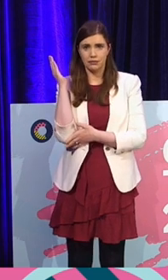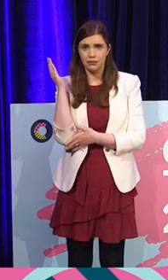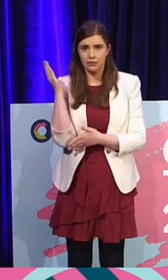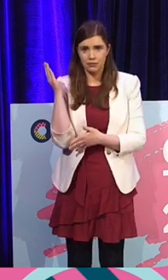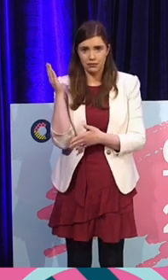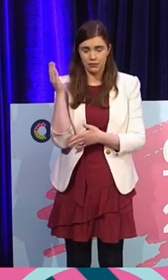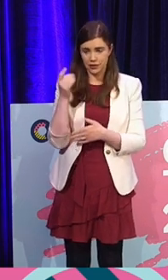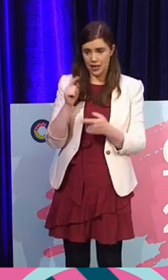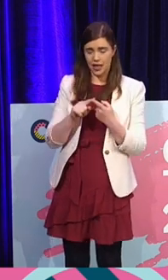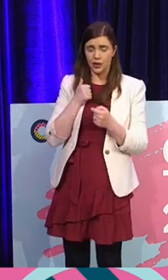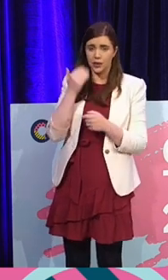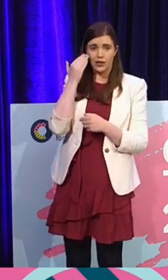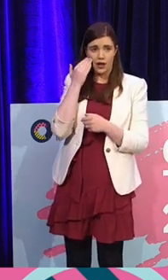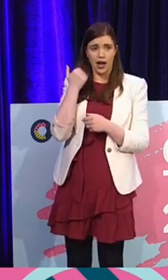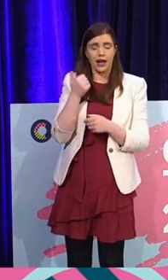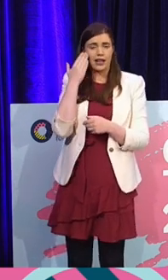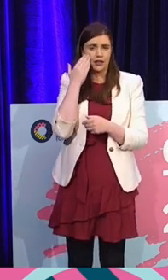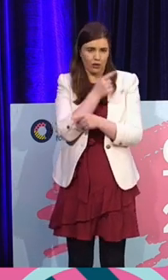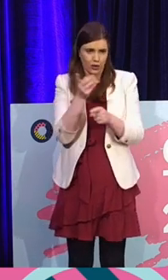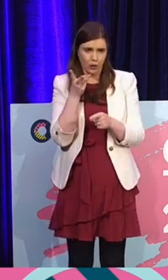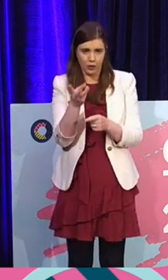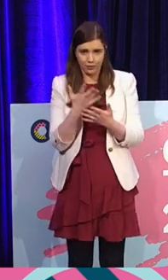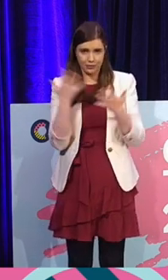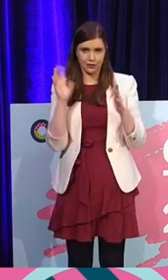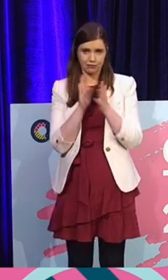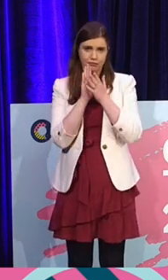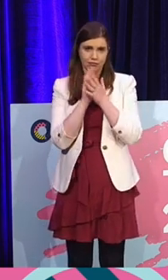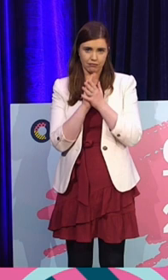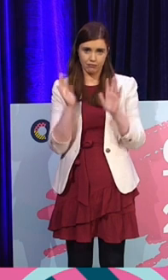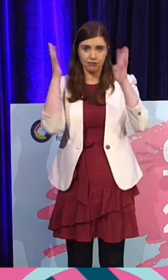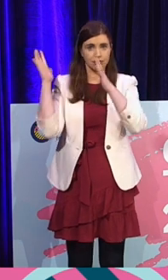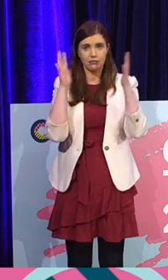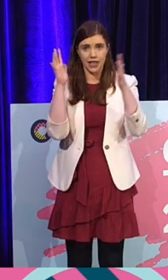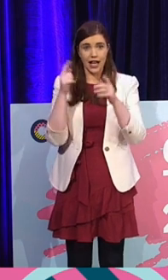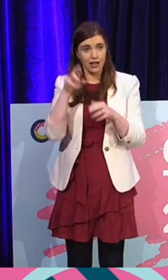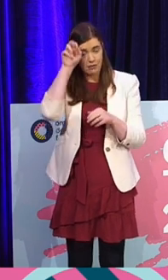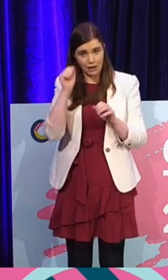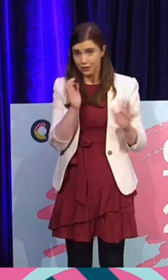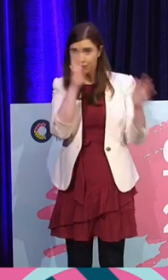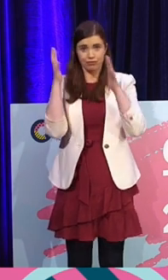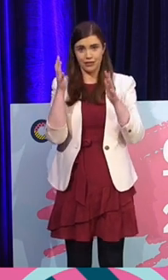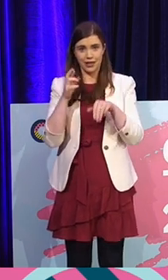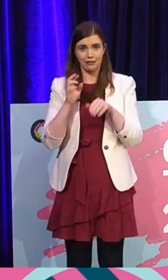And we have no doubt that you'll all give them a huge round of applause. And remember, the louder, the better.